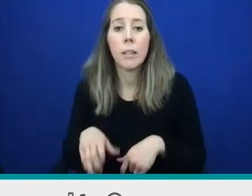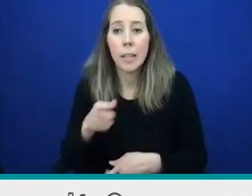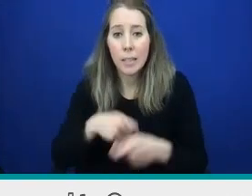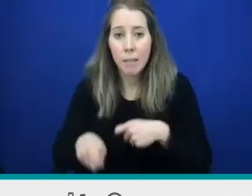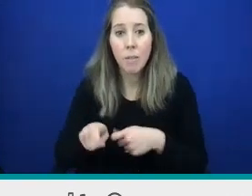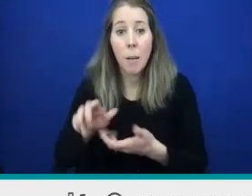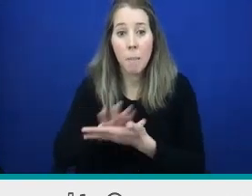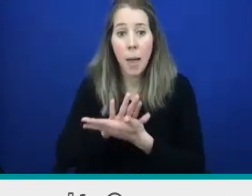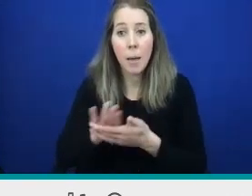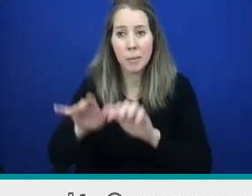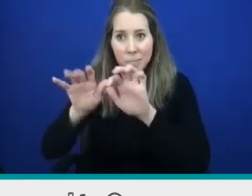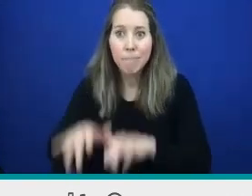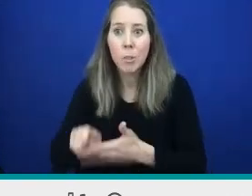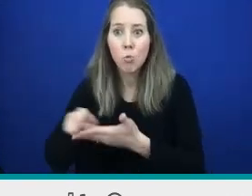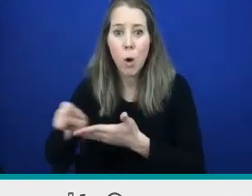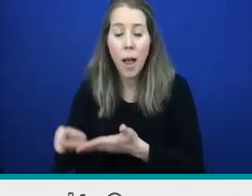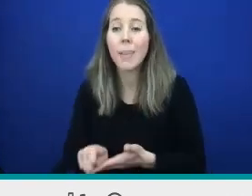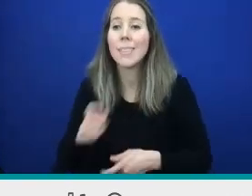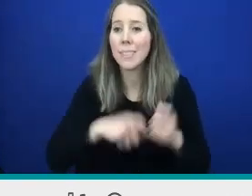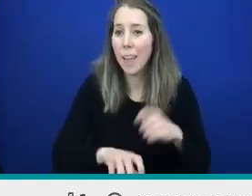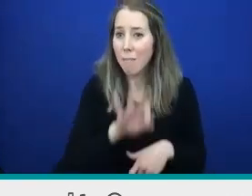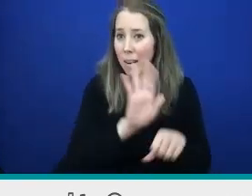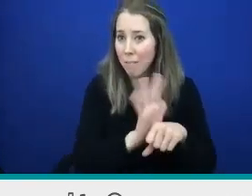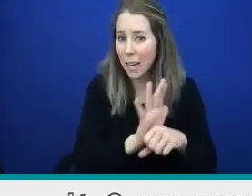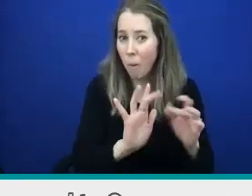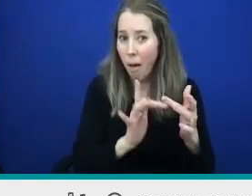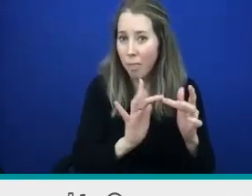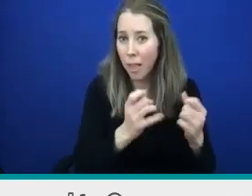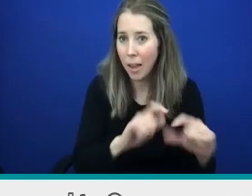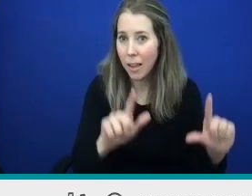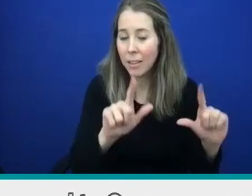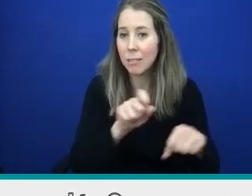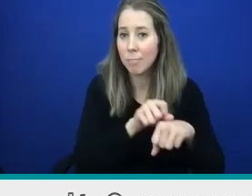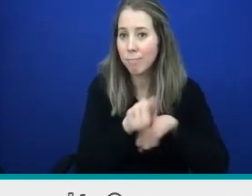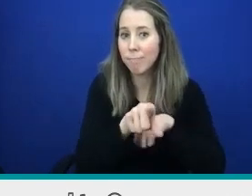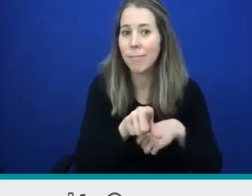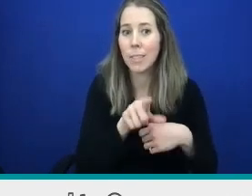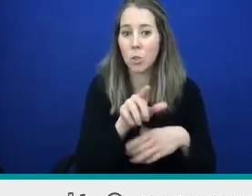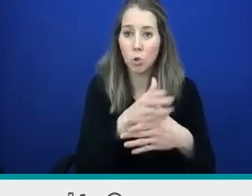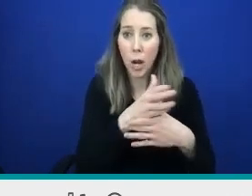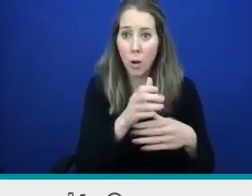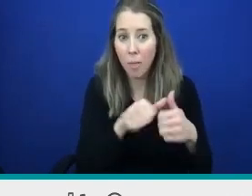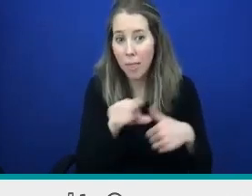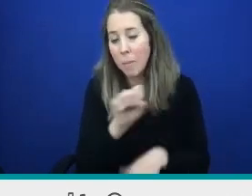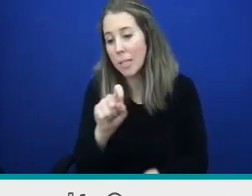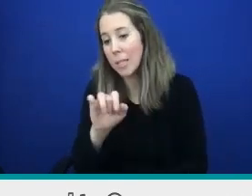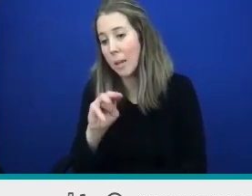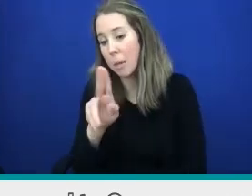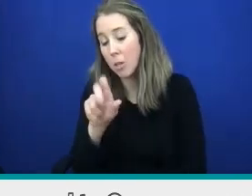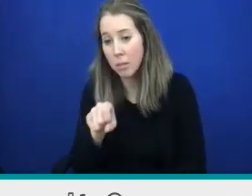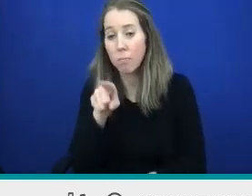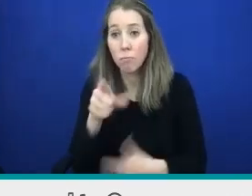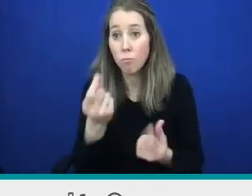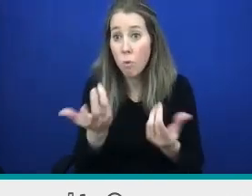write the paper, he actually found a video online, and he shared it with them in a stimulus assignment and said, all right, what do you do as you walk into